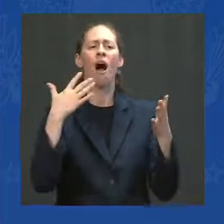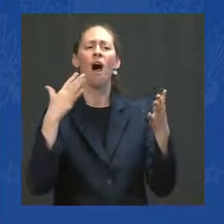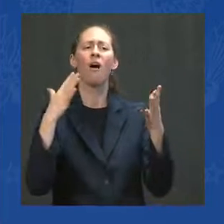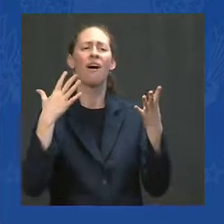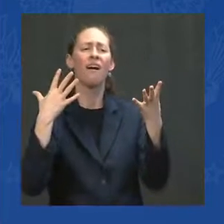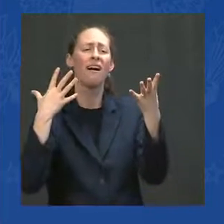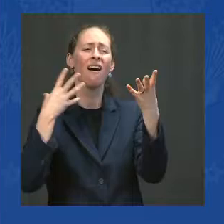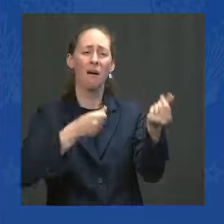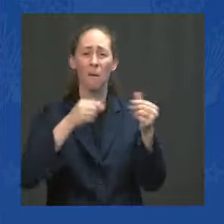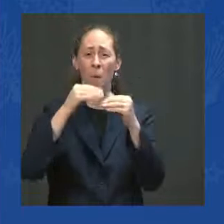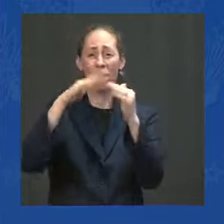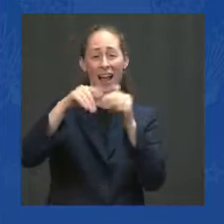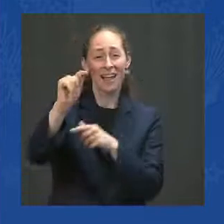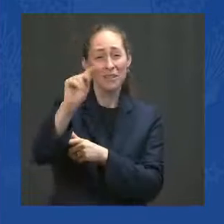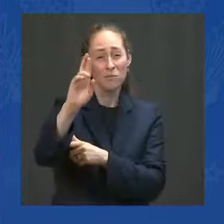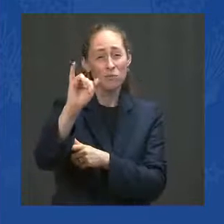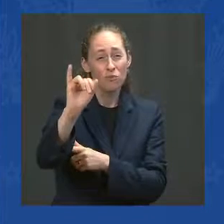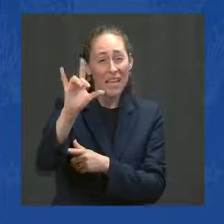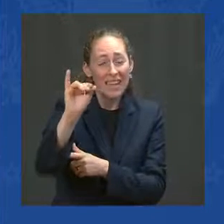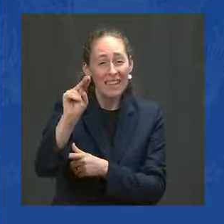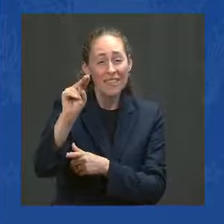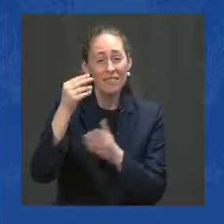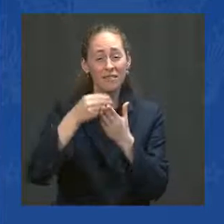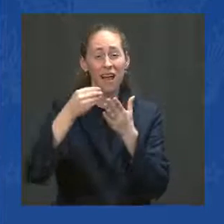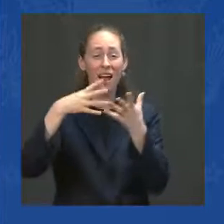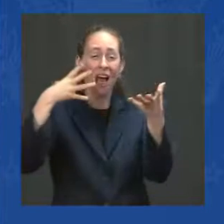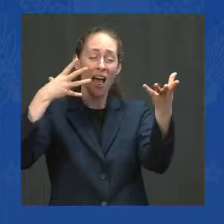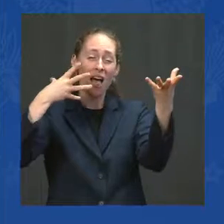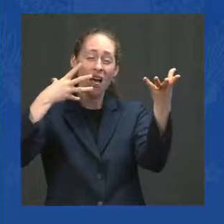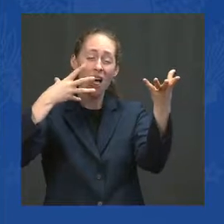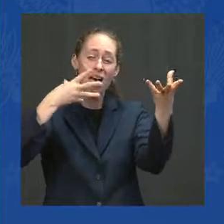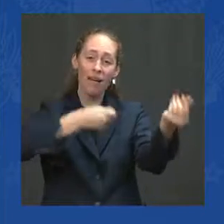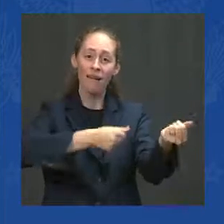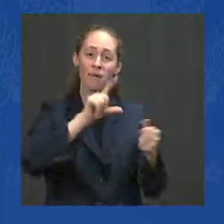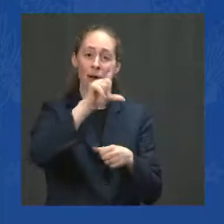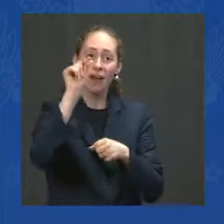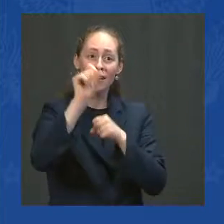years. We trained and equipped with modern equipment over